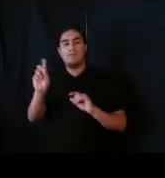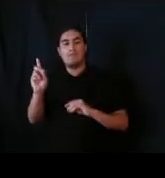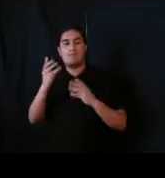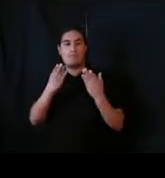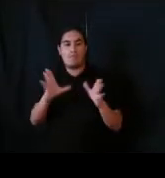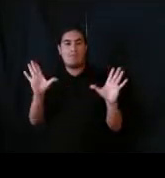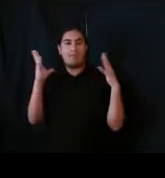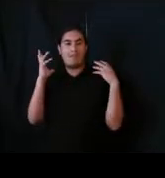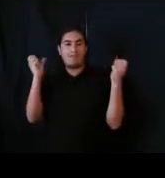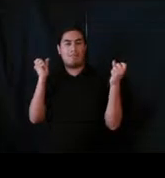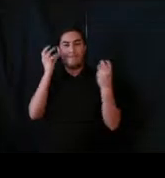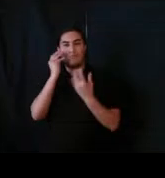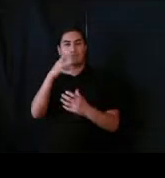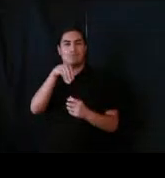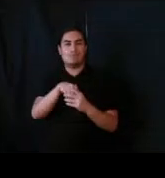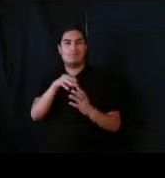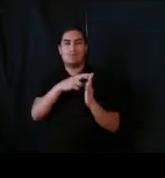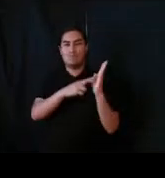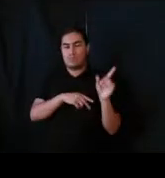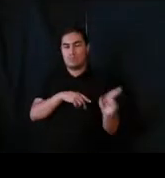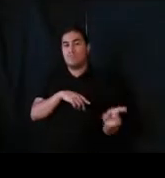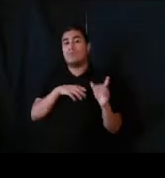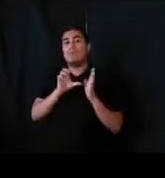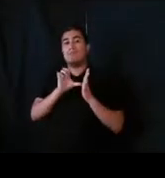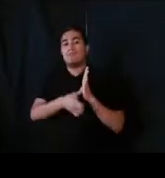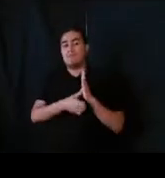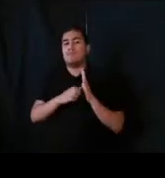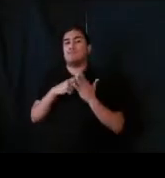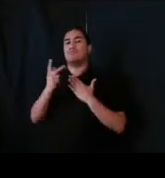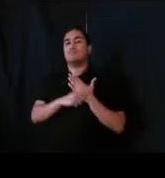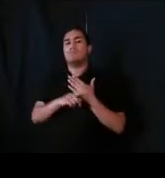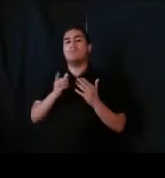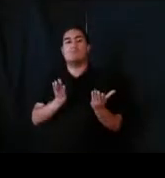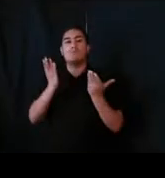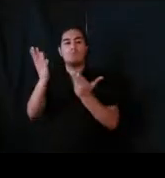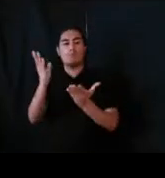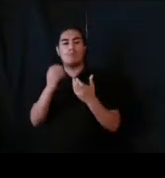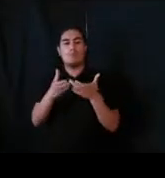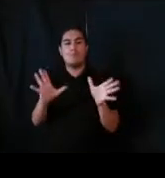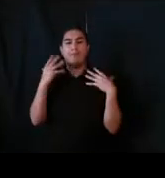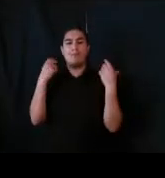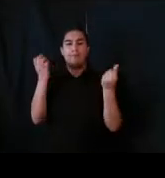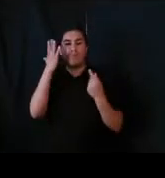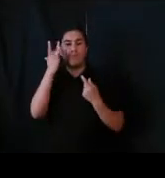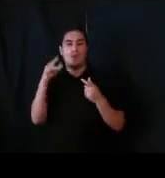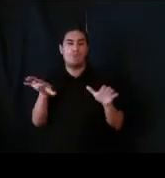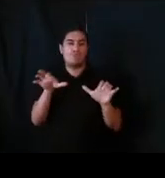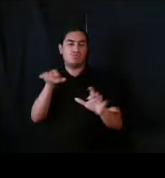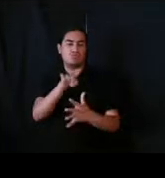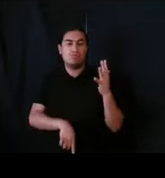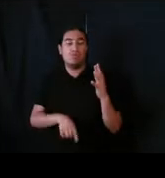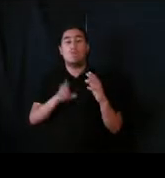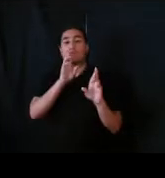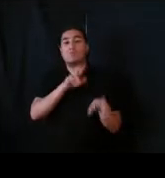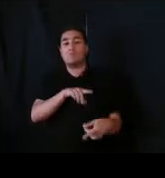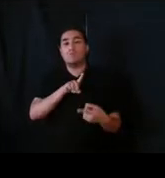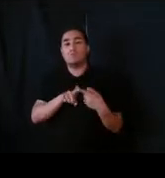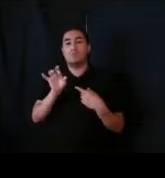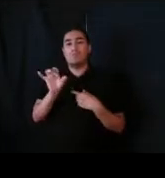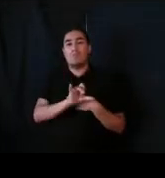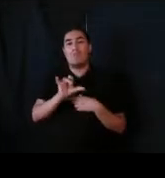information is captured in the guidelines and to emphasize projects that promote public health and why they're encouraged in response to input